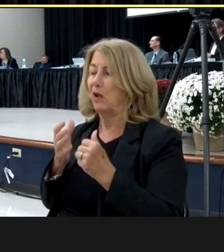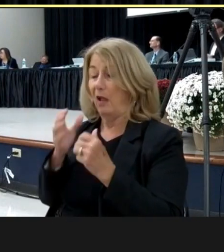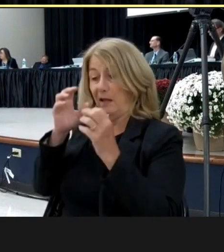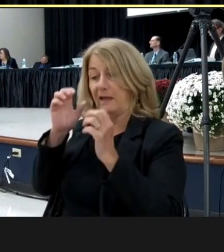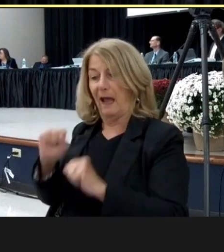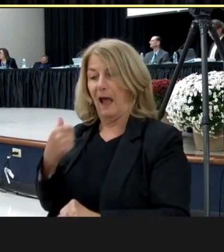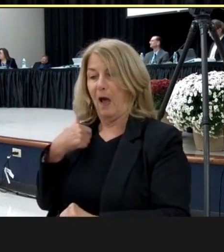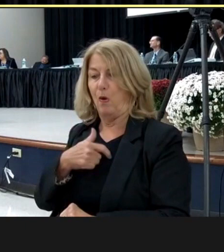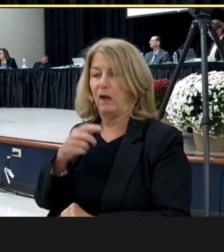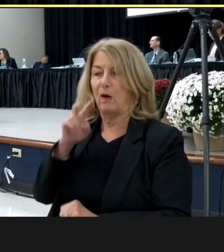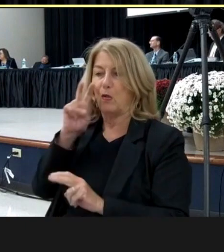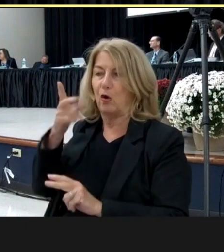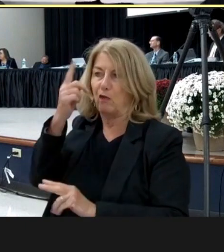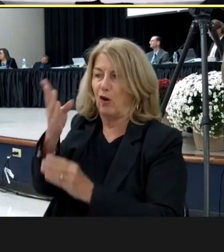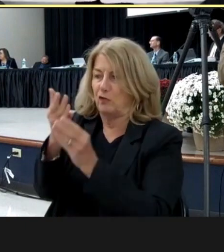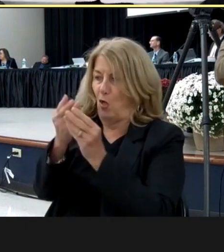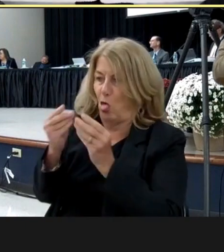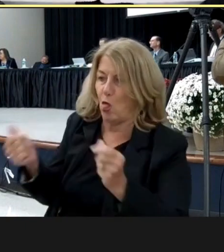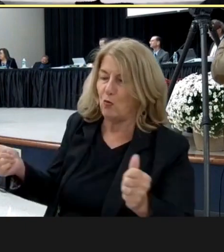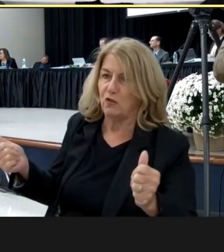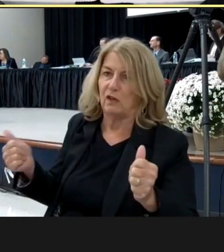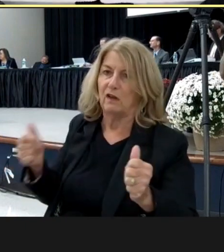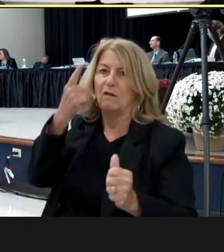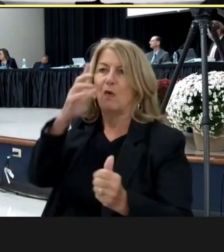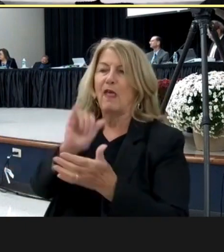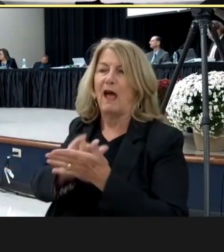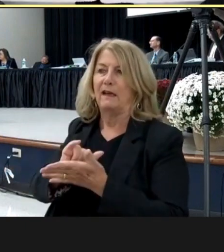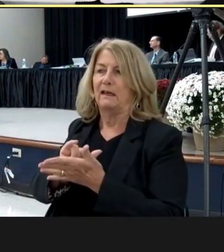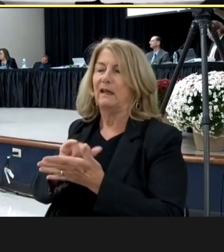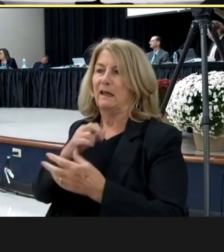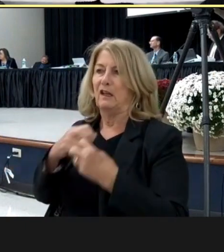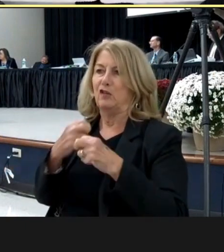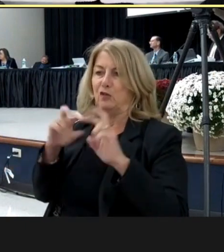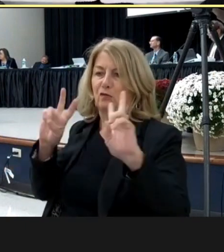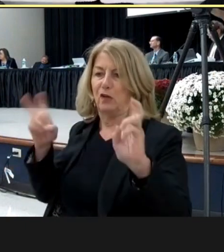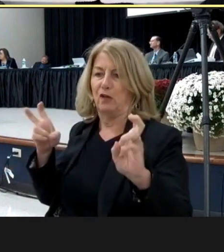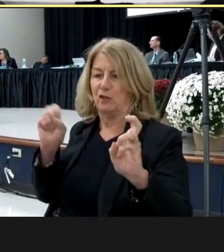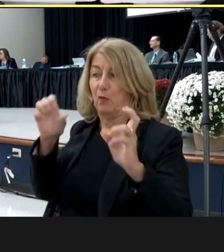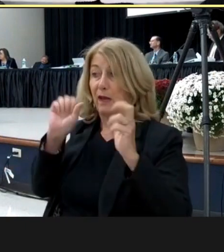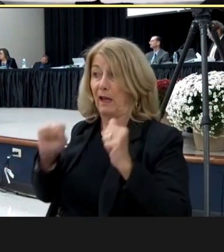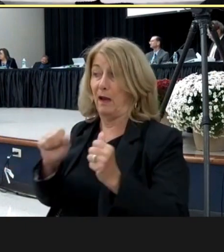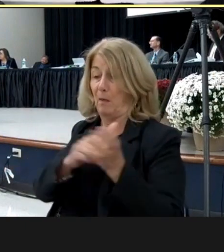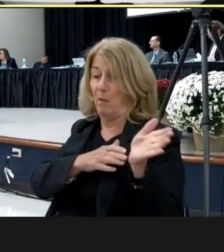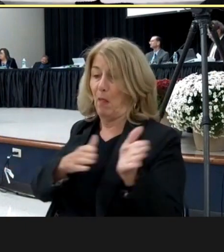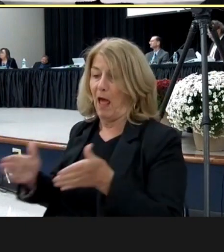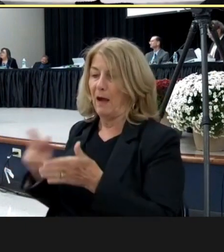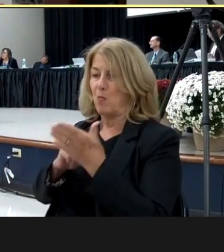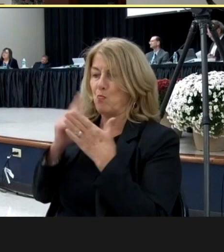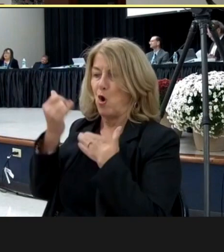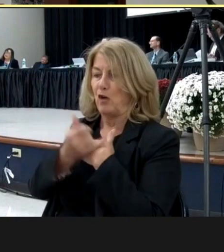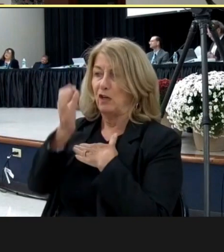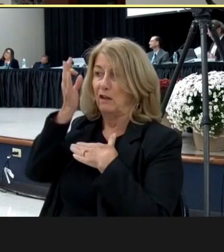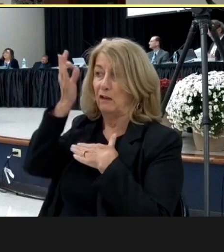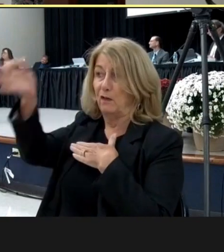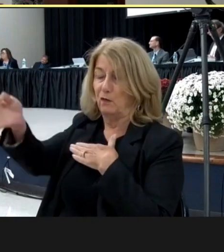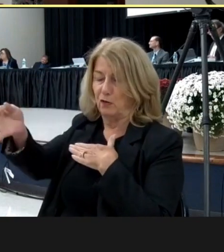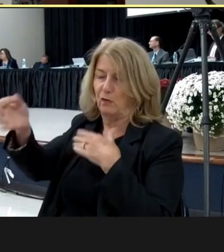for solutions to the issues so that we can plan for projects into the future to mitigate. Thank